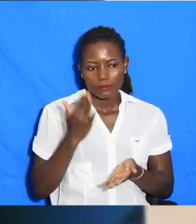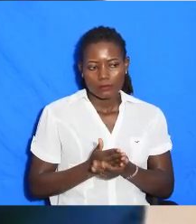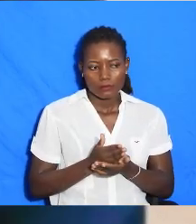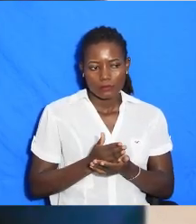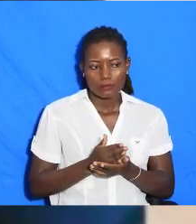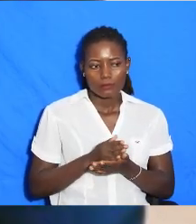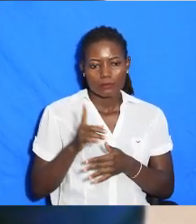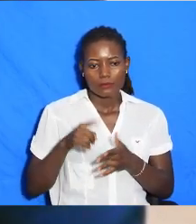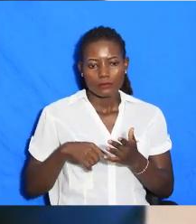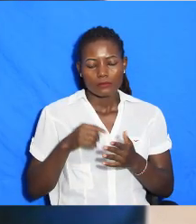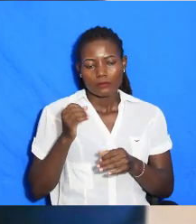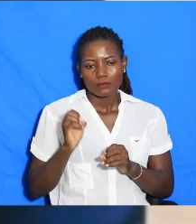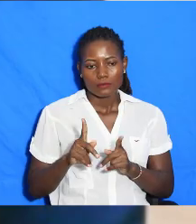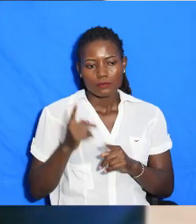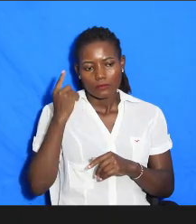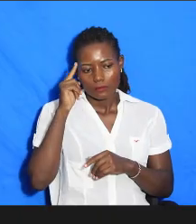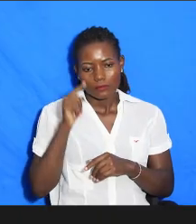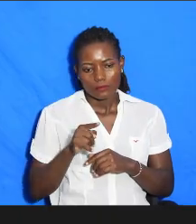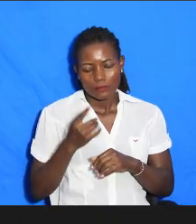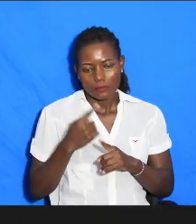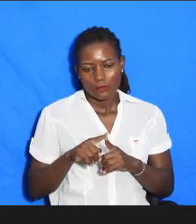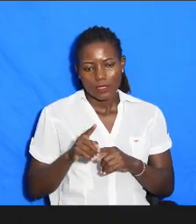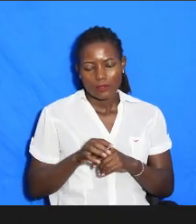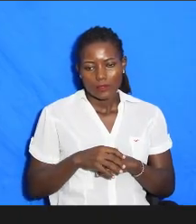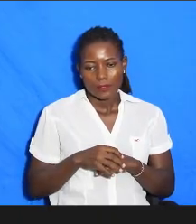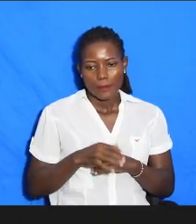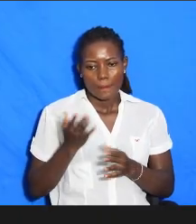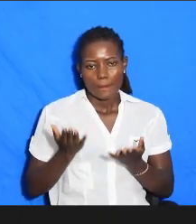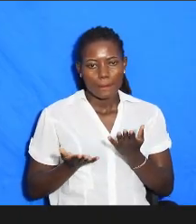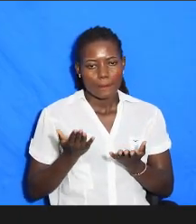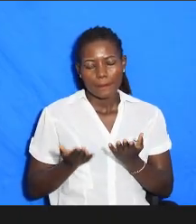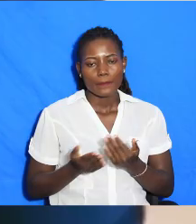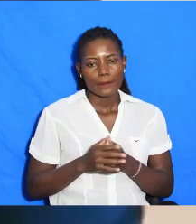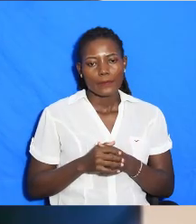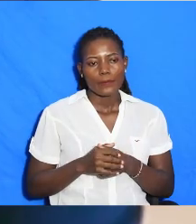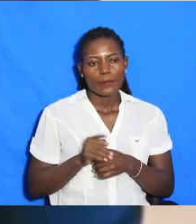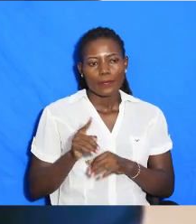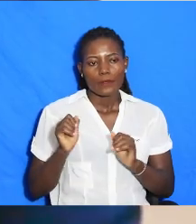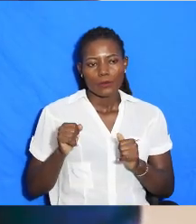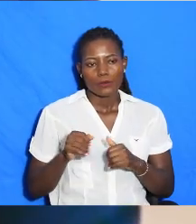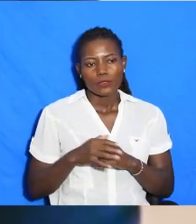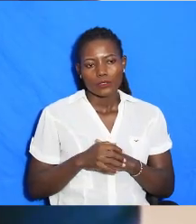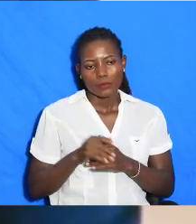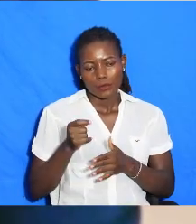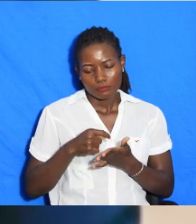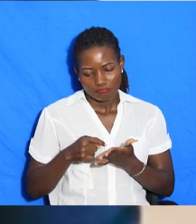what works well for you. Yeah. mm, So probably you can record, just mm-hmm. purposely work